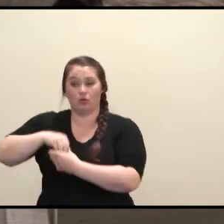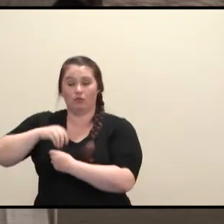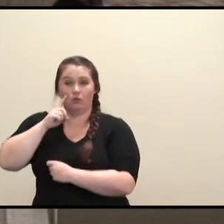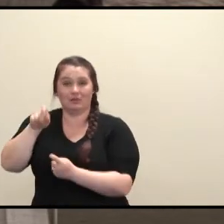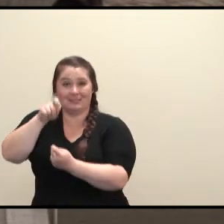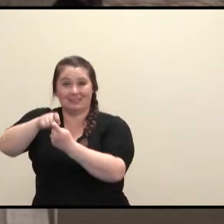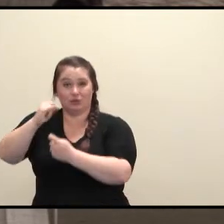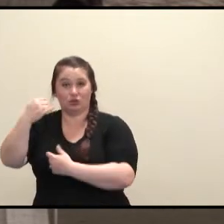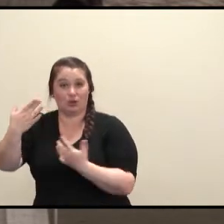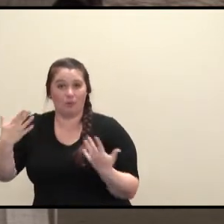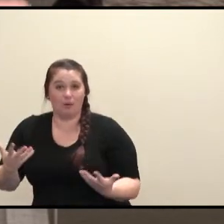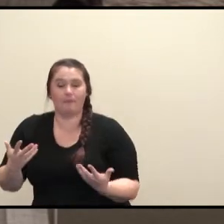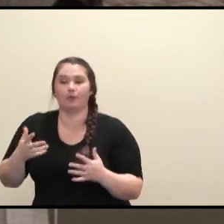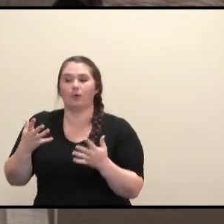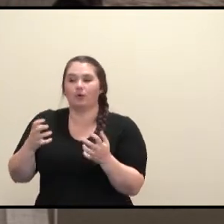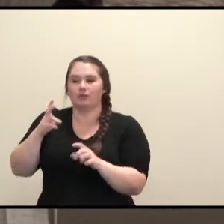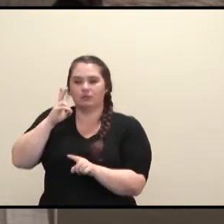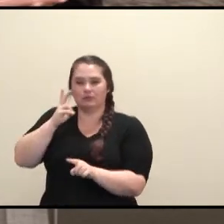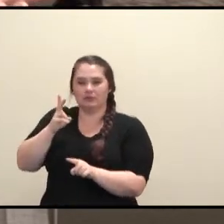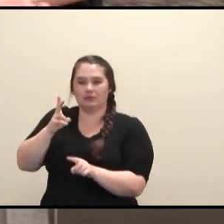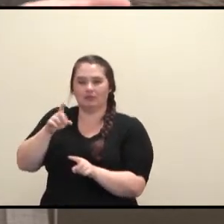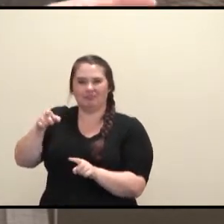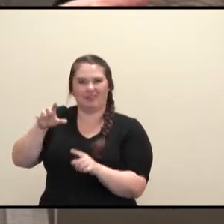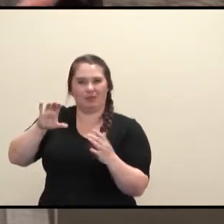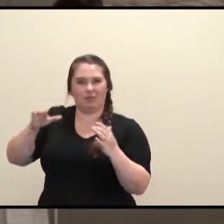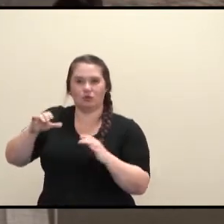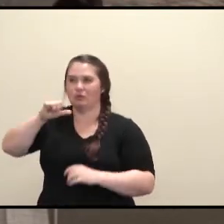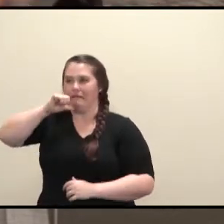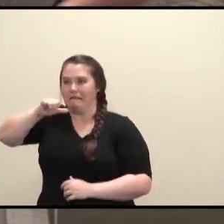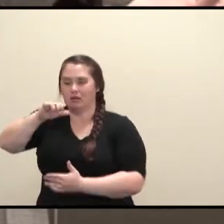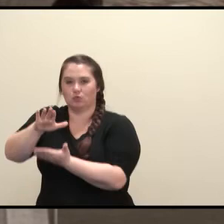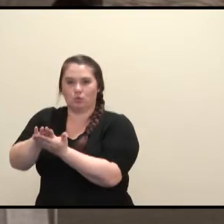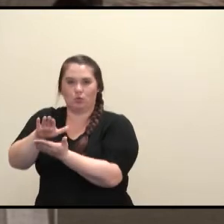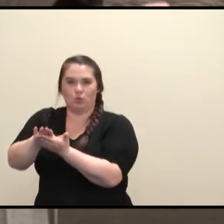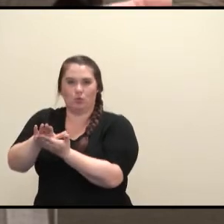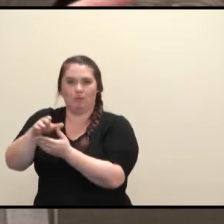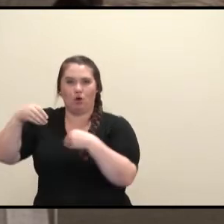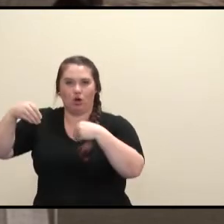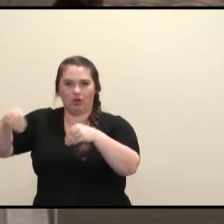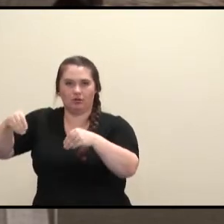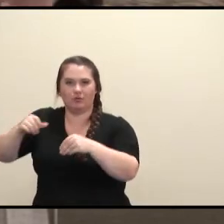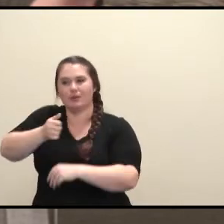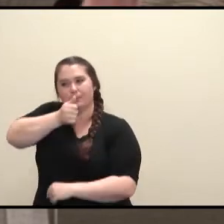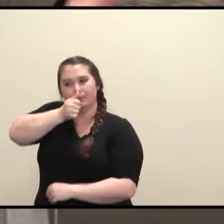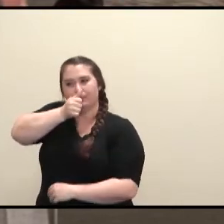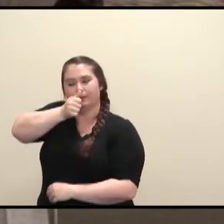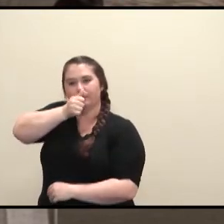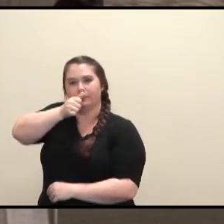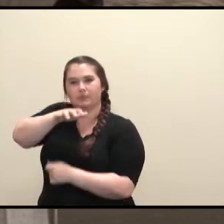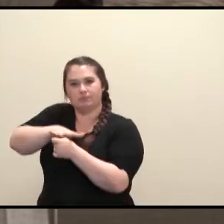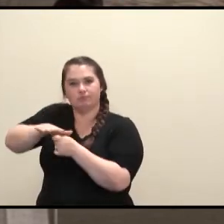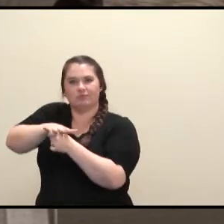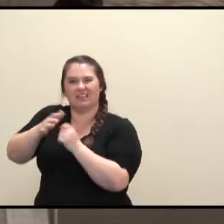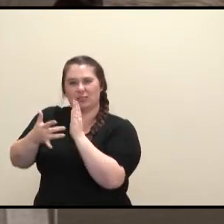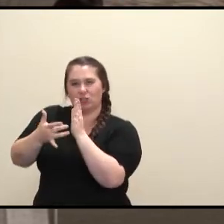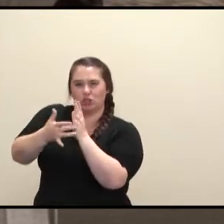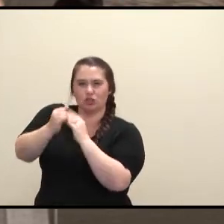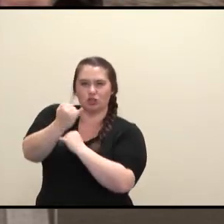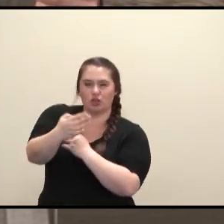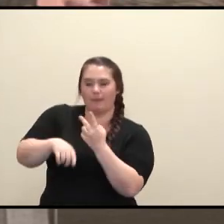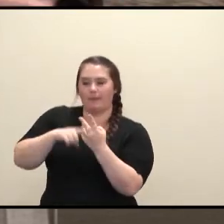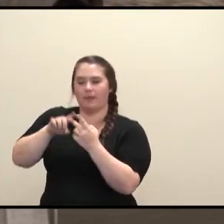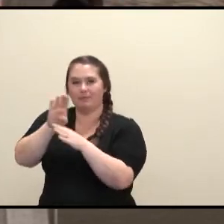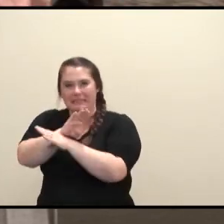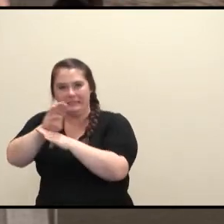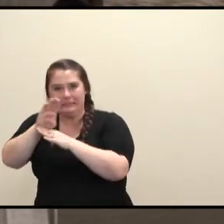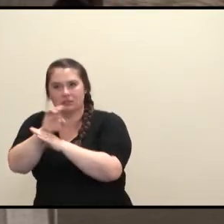jobs is we look at how do they compare to the non-school market, so the private sector. You know, those technology jobs, some of your business,